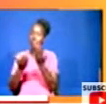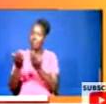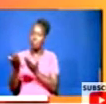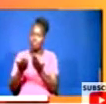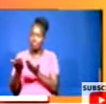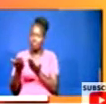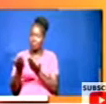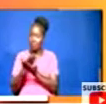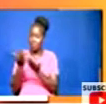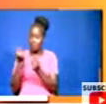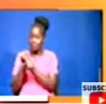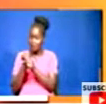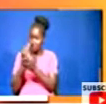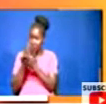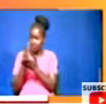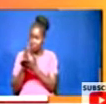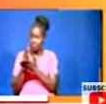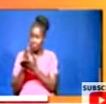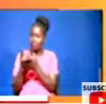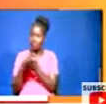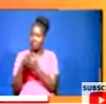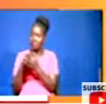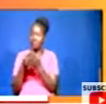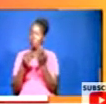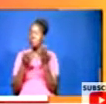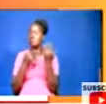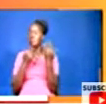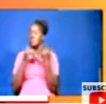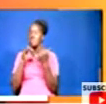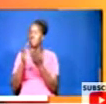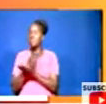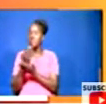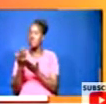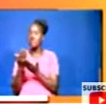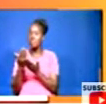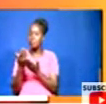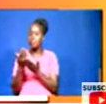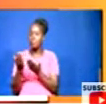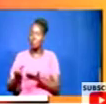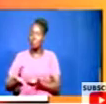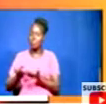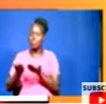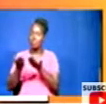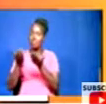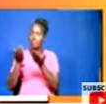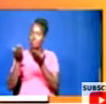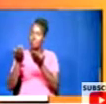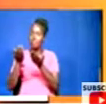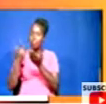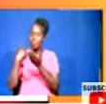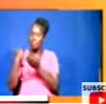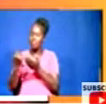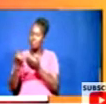if done really, we should really expect a lot of improvements. Number one, in production. Number, yep,